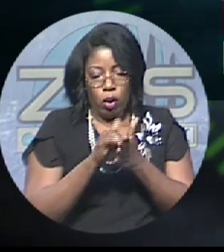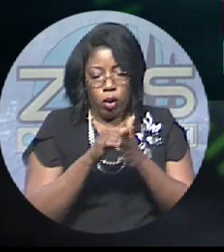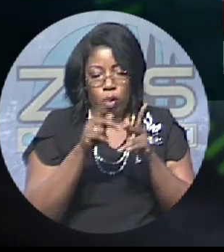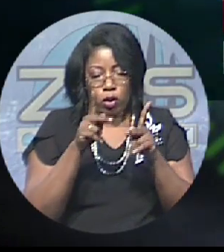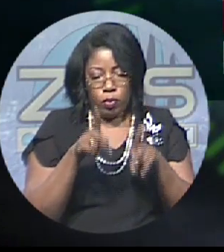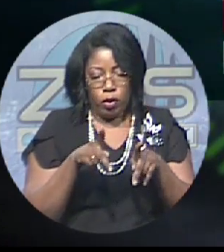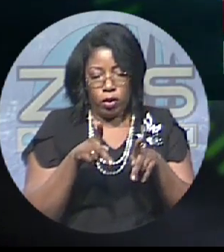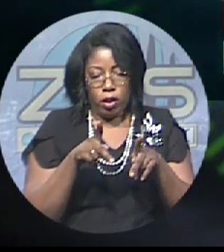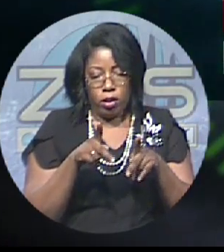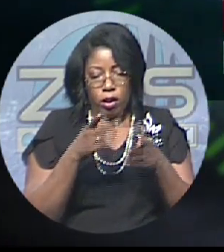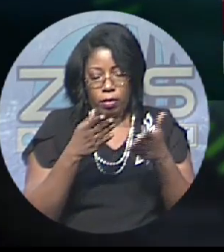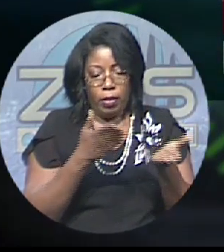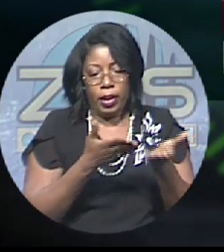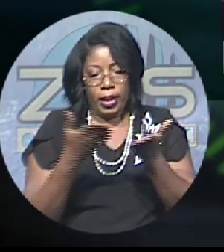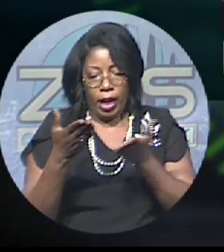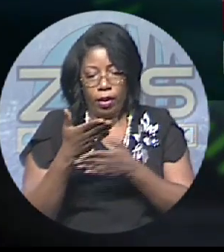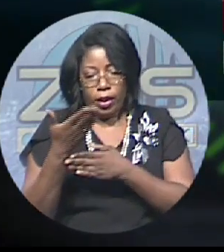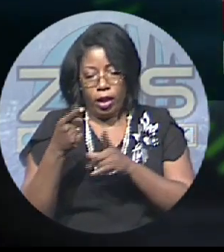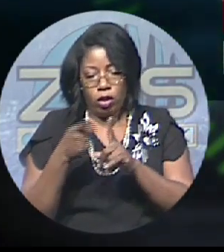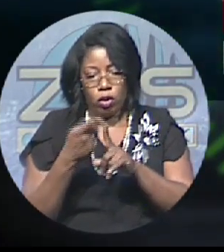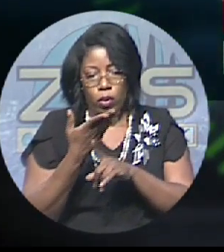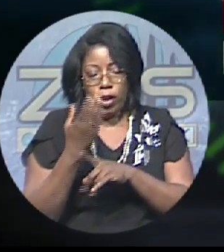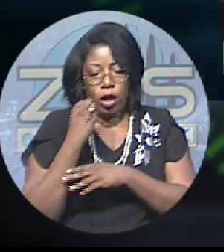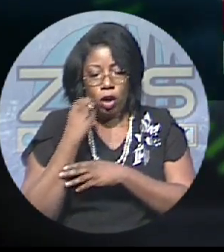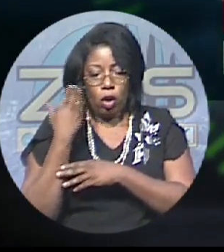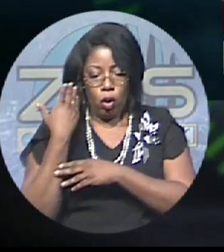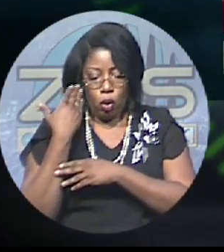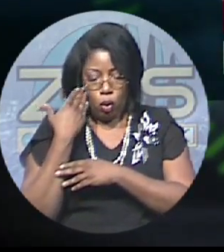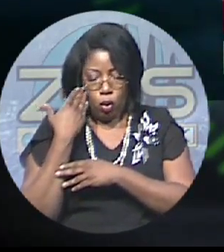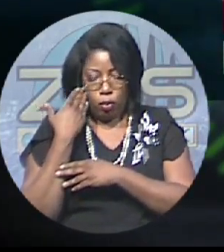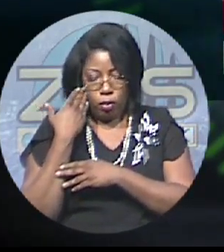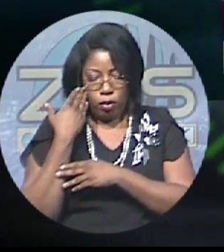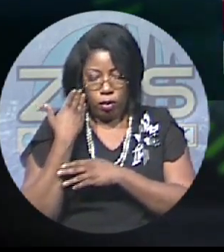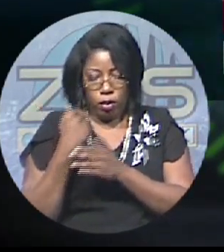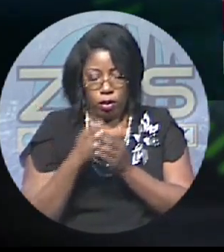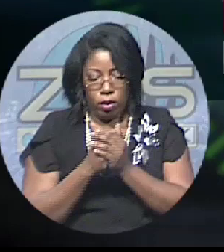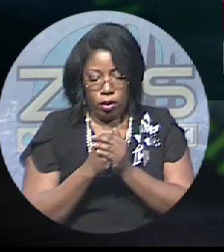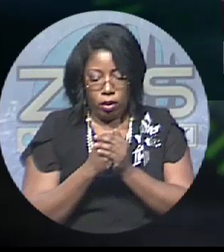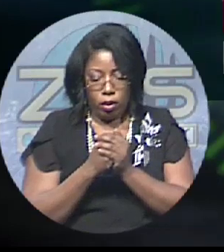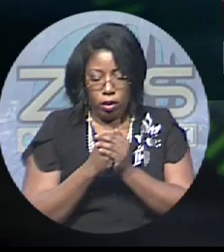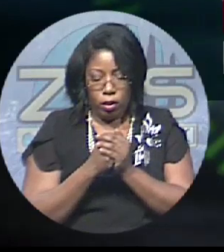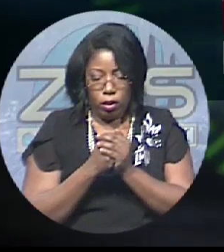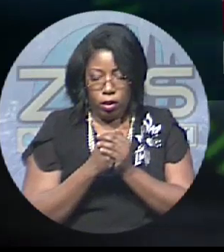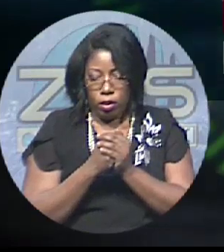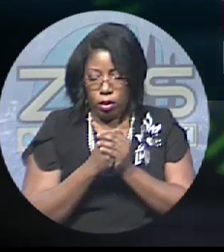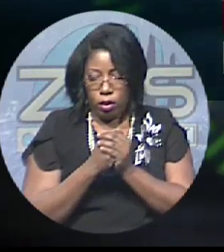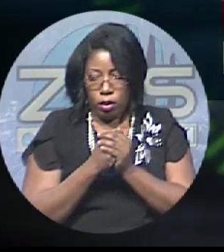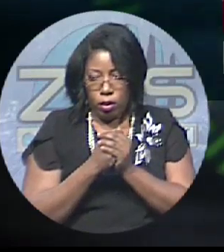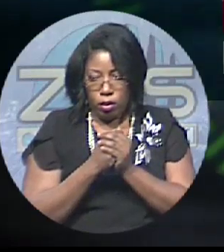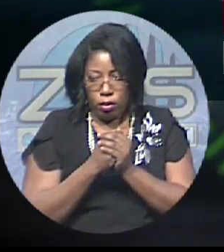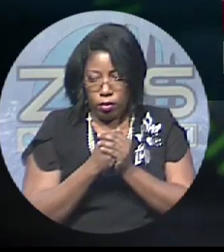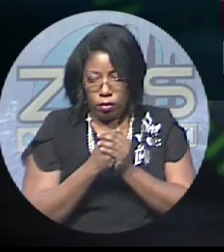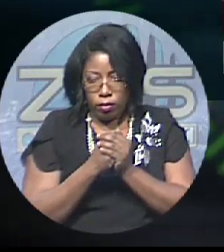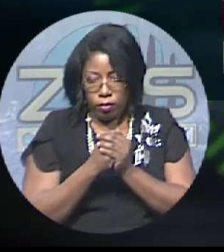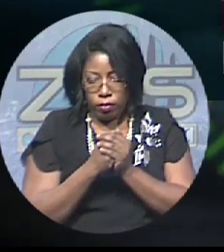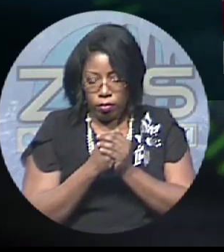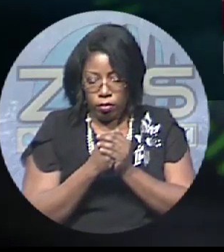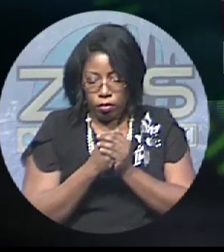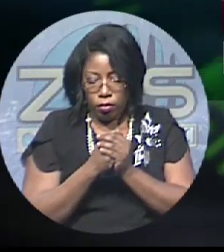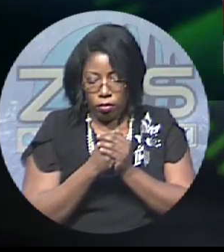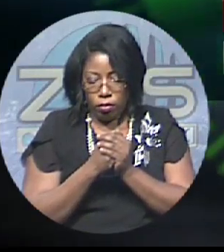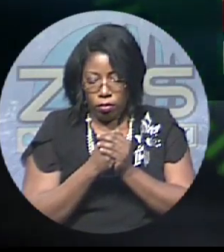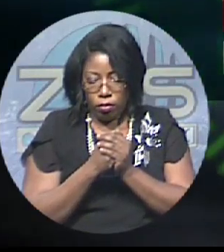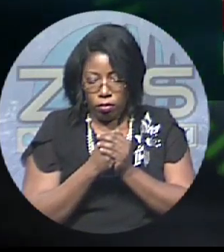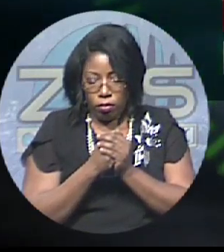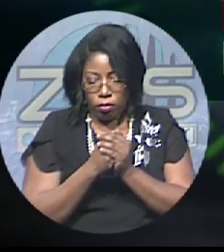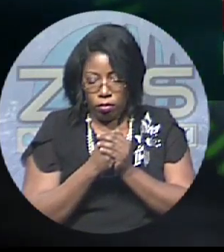various homes. At this point, there's nothing very bulky. It's just basic food items, feminine napkins and other things